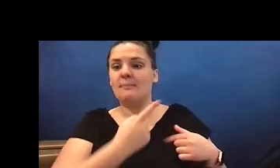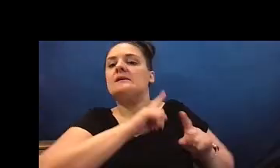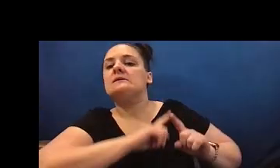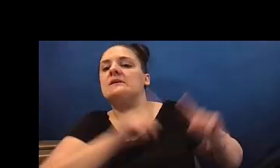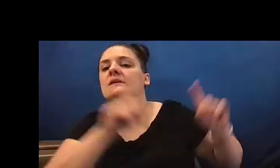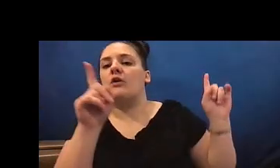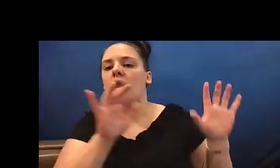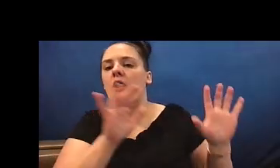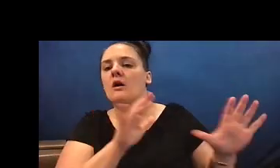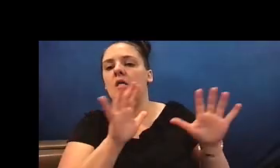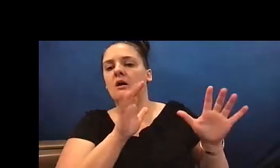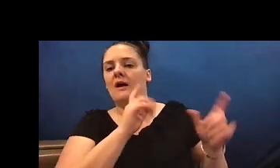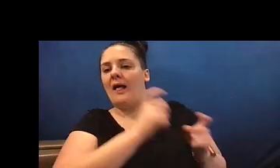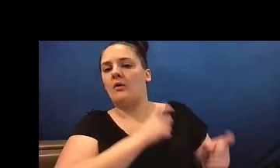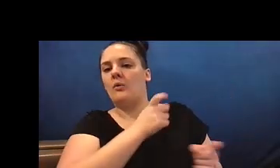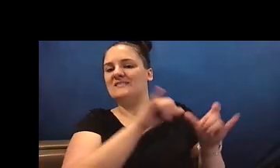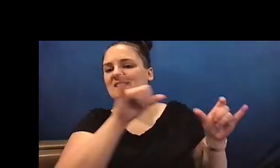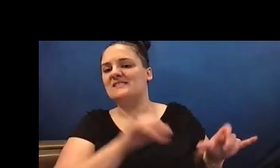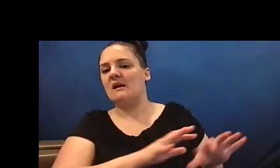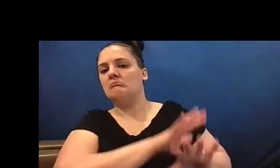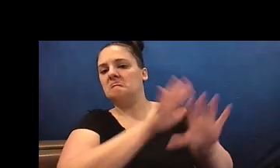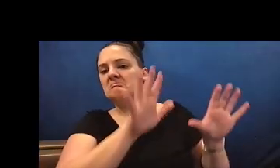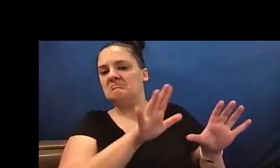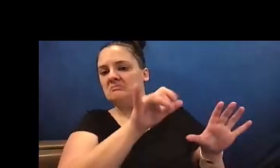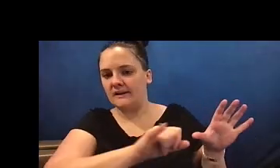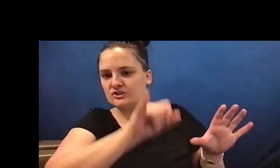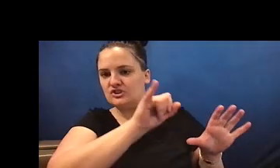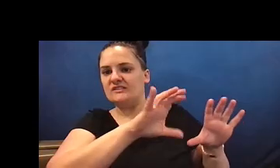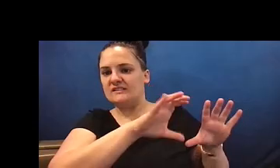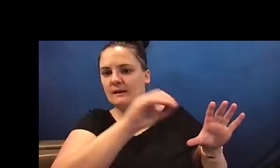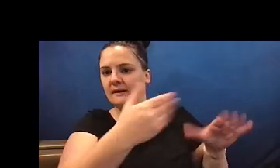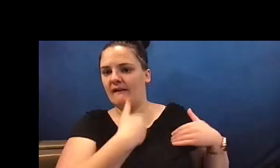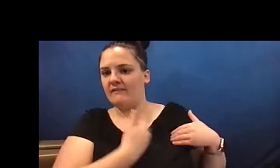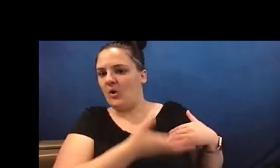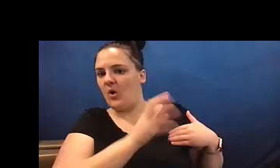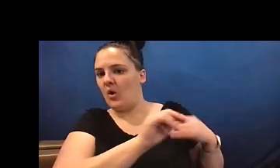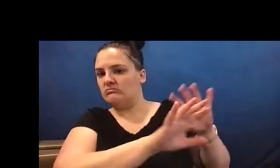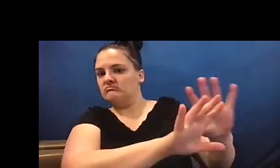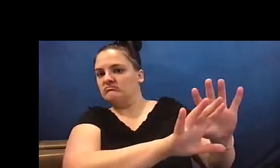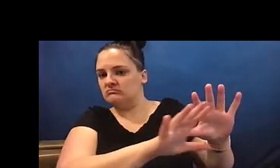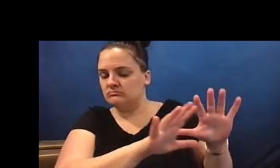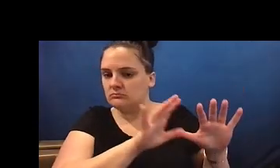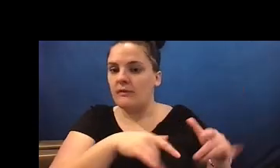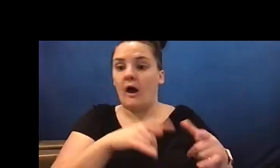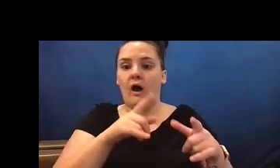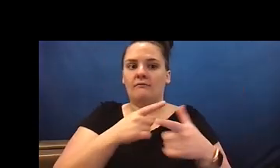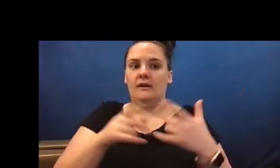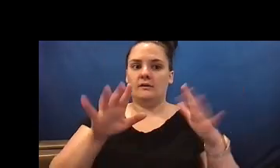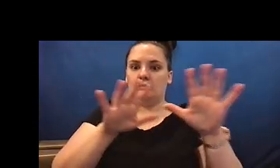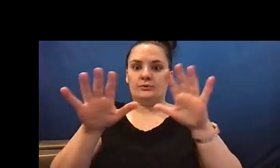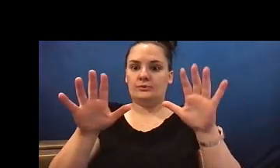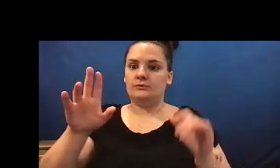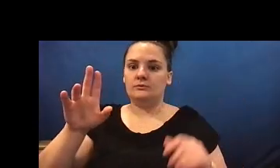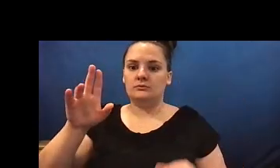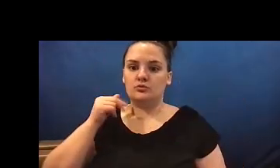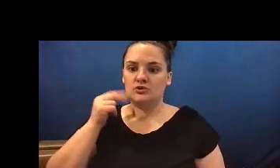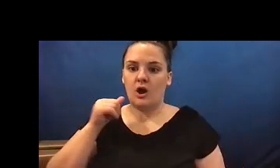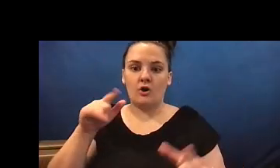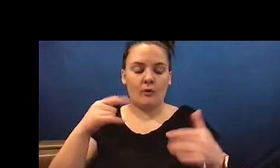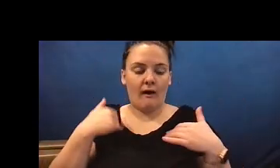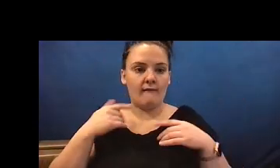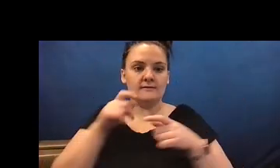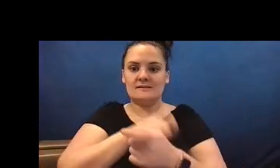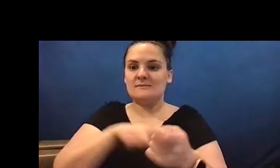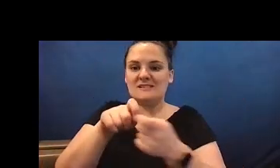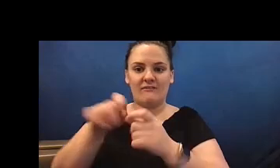have Allegheny system and insurance. They're a little insurance company too, and then the Blues. You go into Utah and you have this big